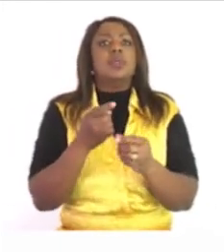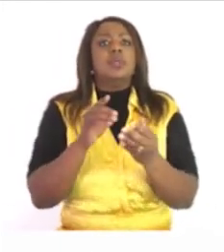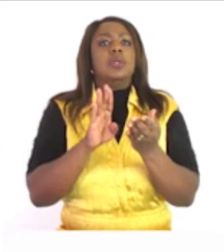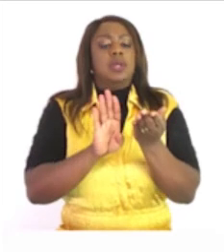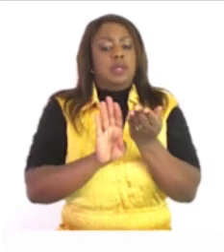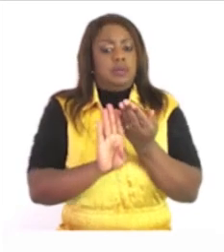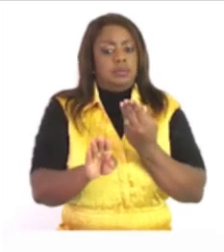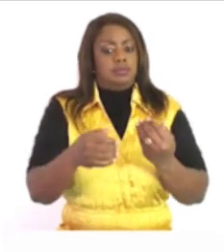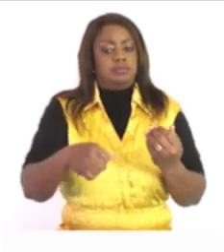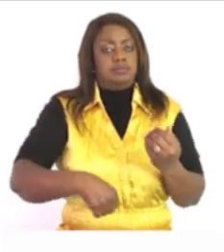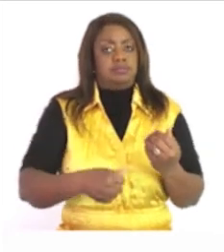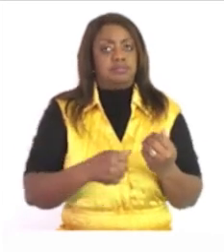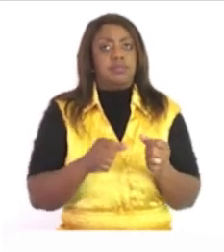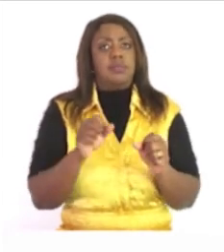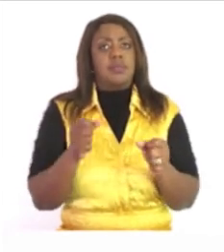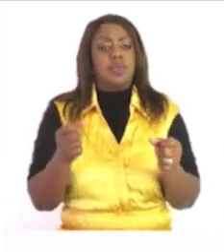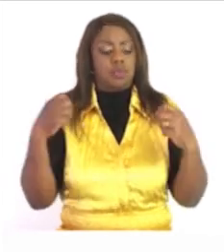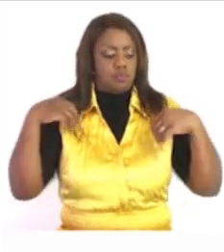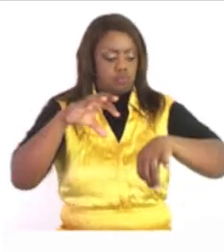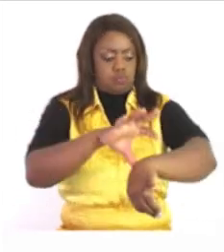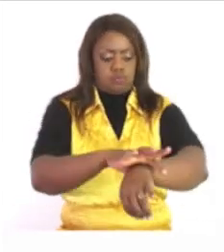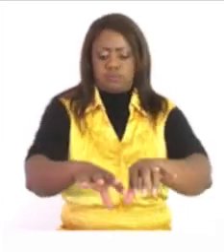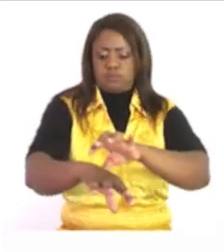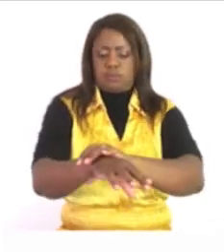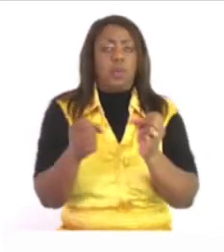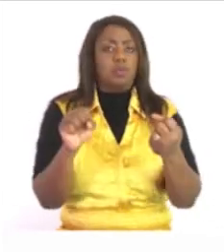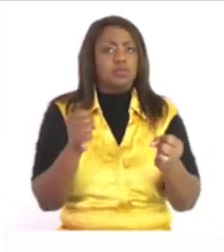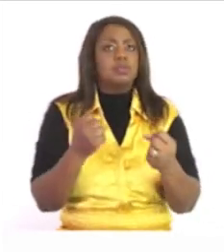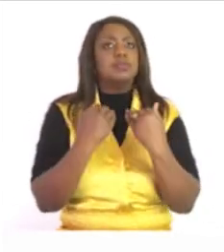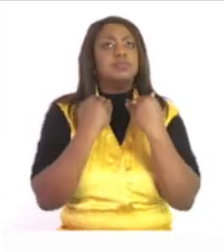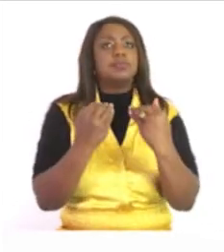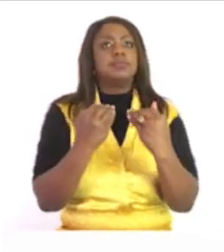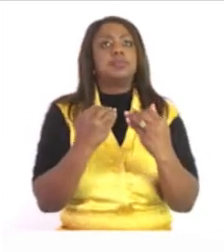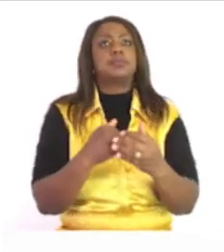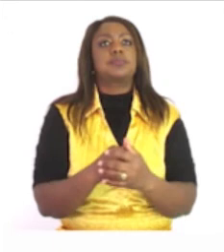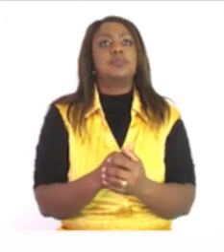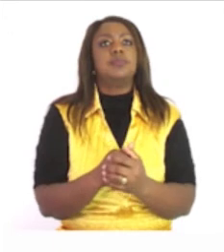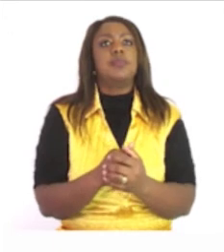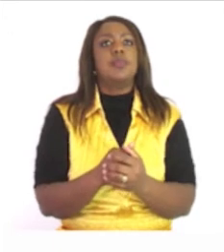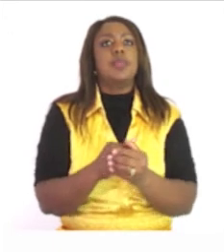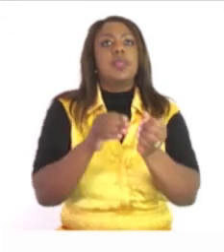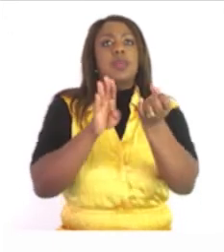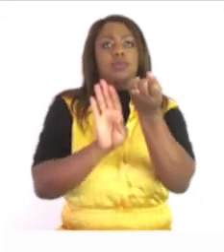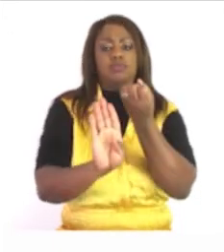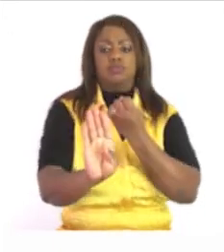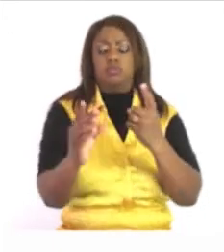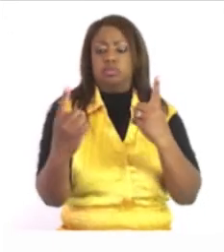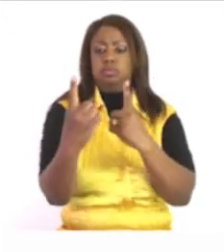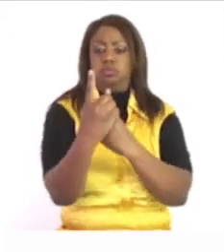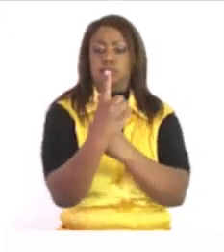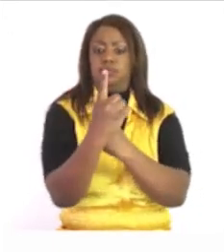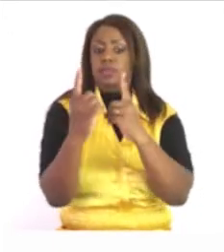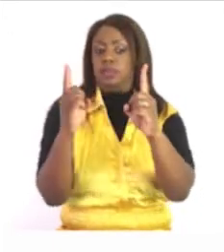you are sneezing, that is colds and coughs. How can you prevent it? Wash